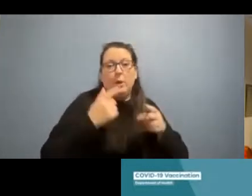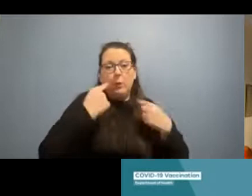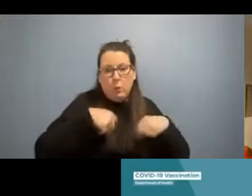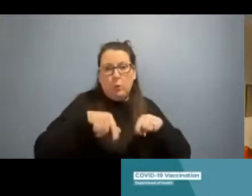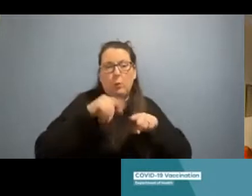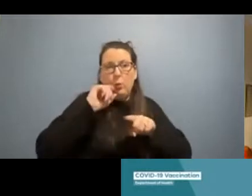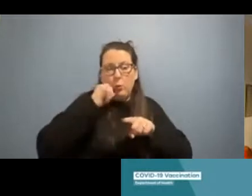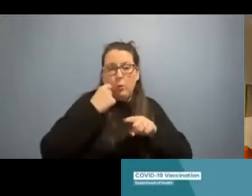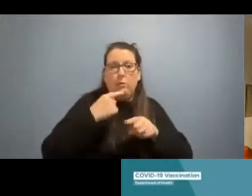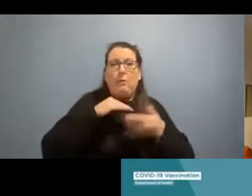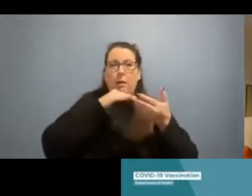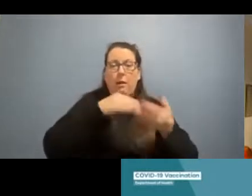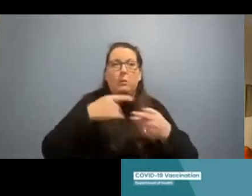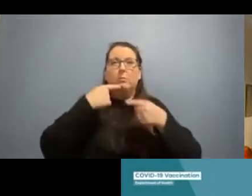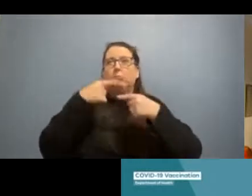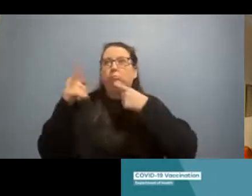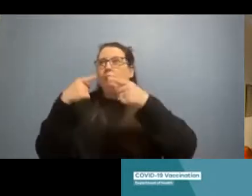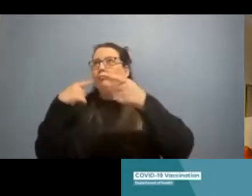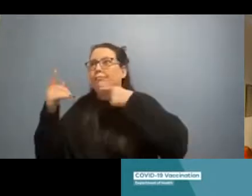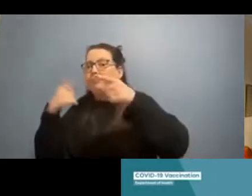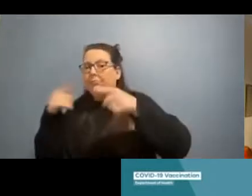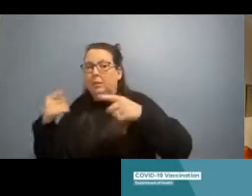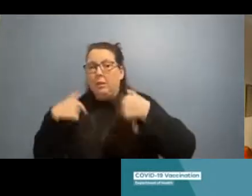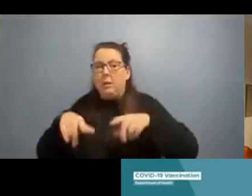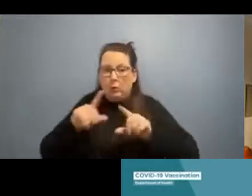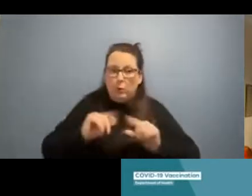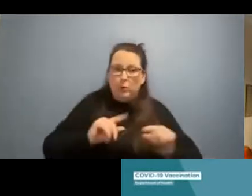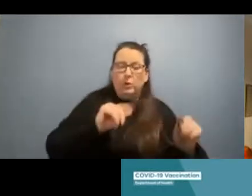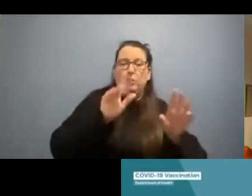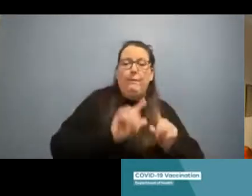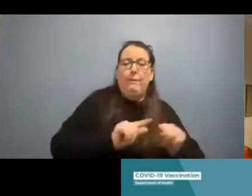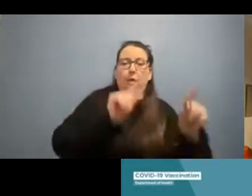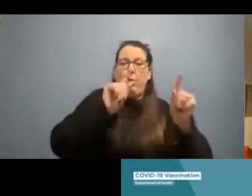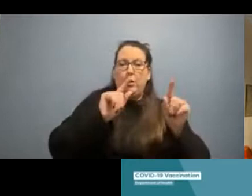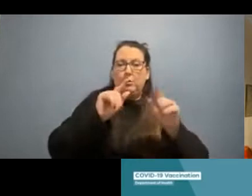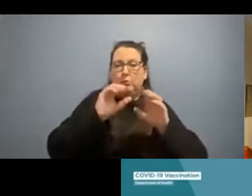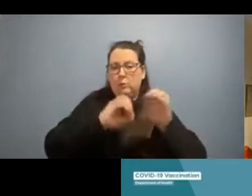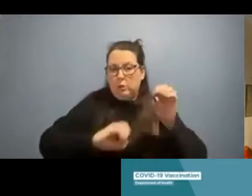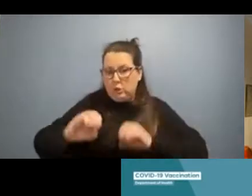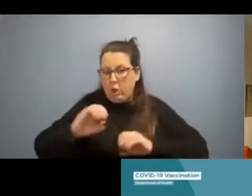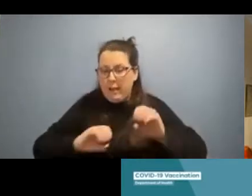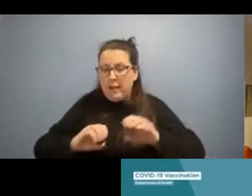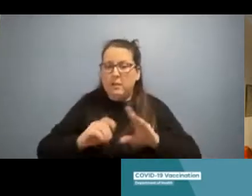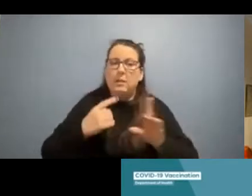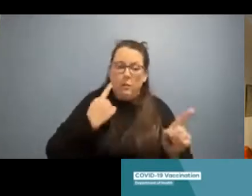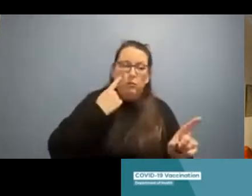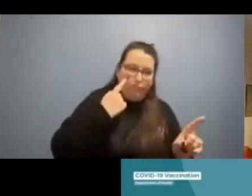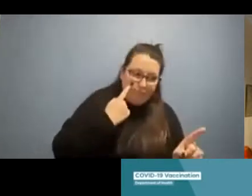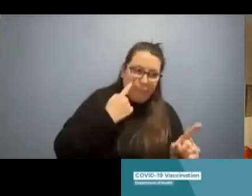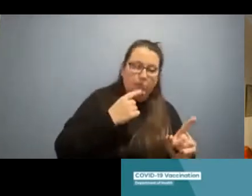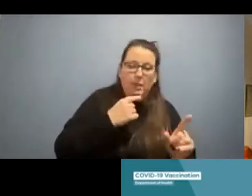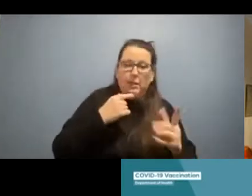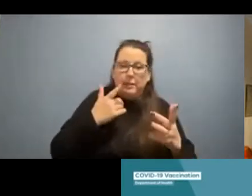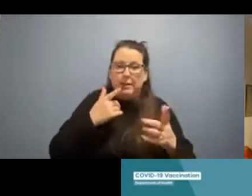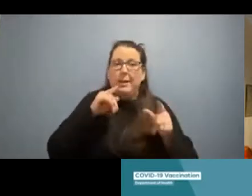as fast as we can, and we'll keep following the science and the evidence base, and this will be our best protection and our